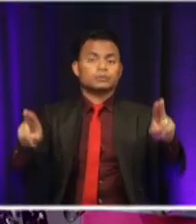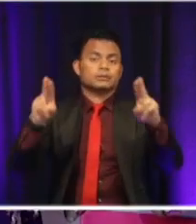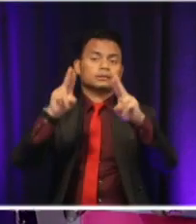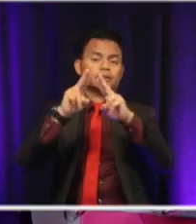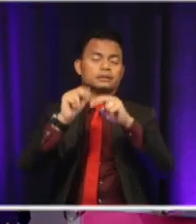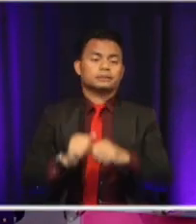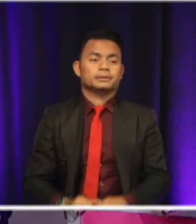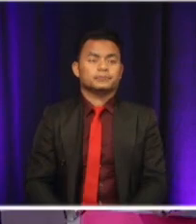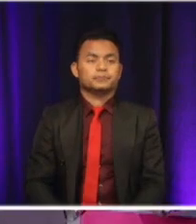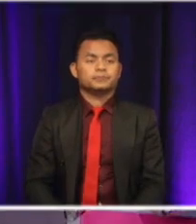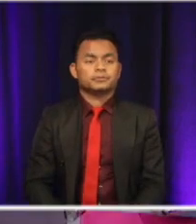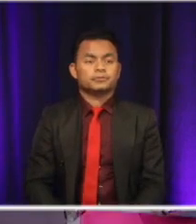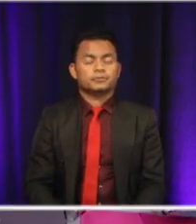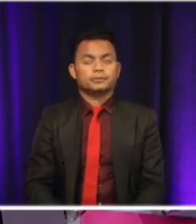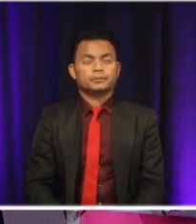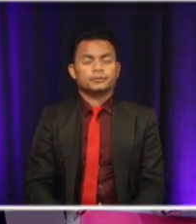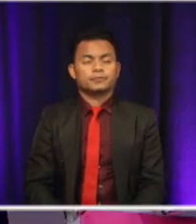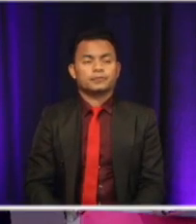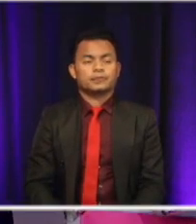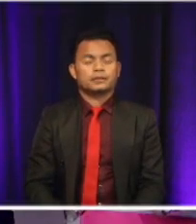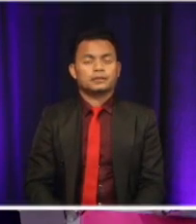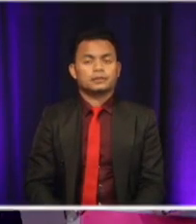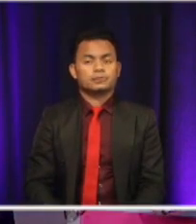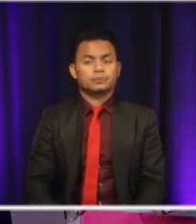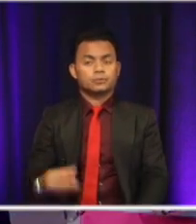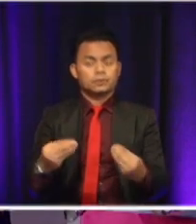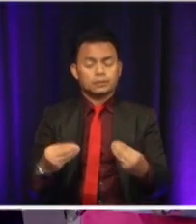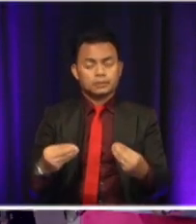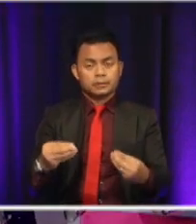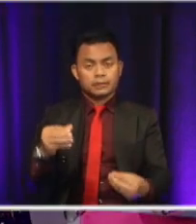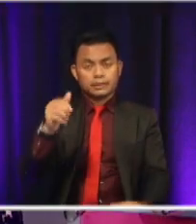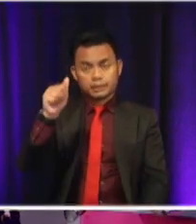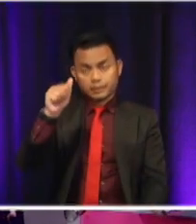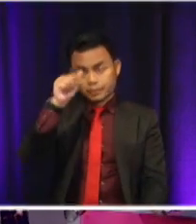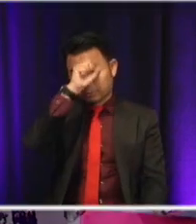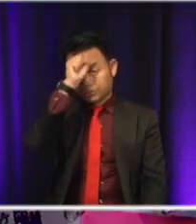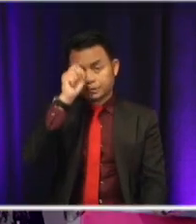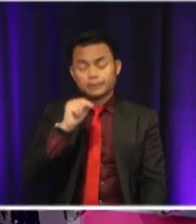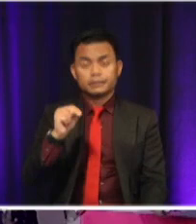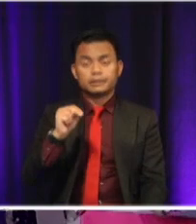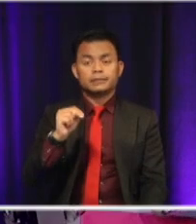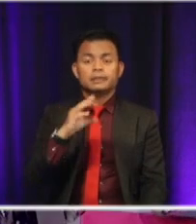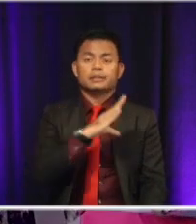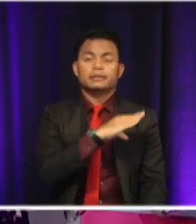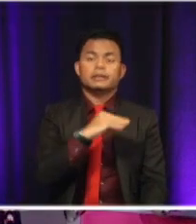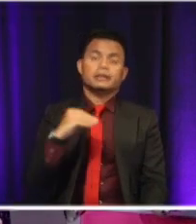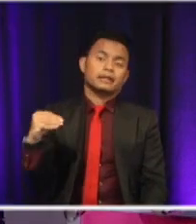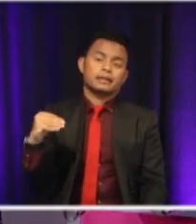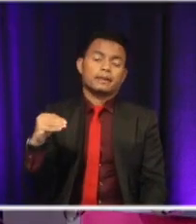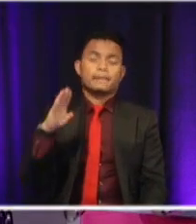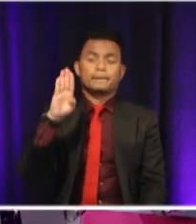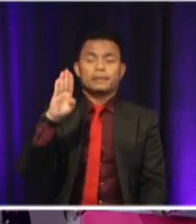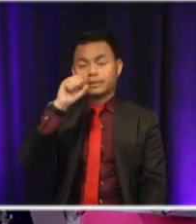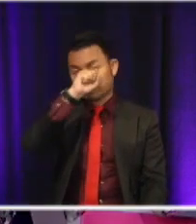about this. Possible A questions, possible B questions. So let's imagine that this